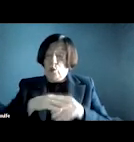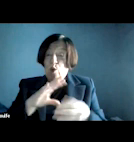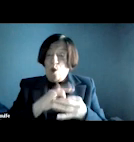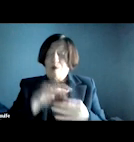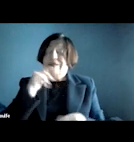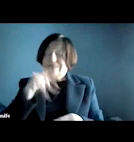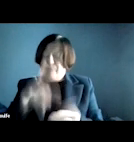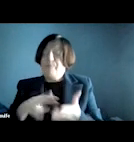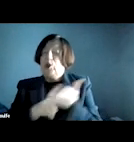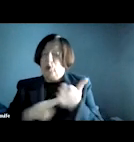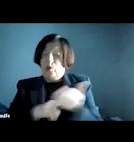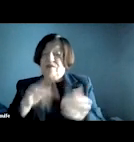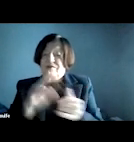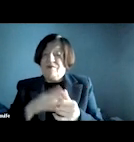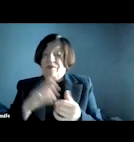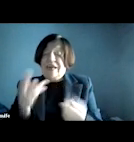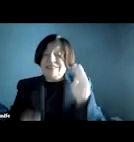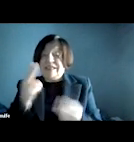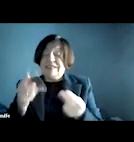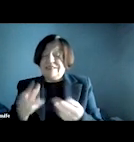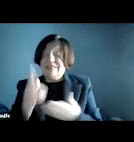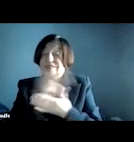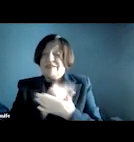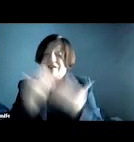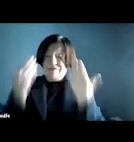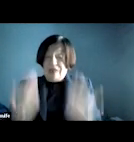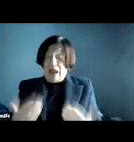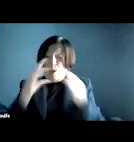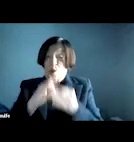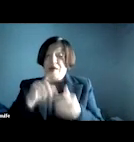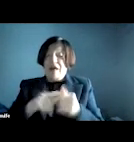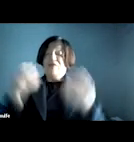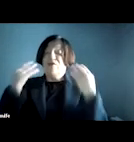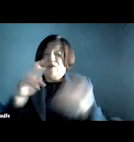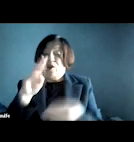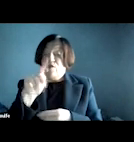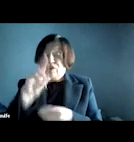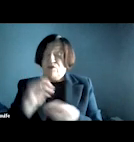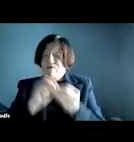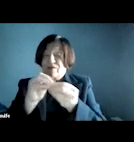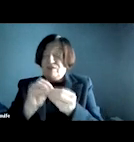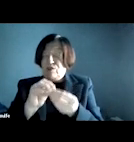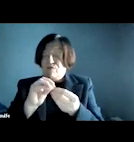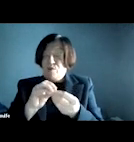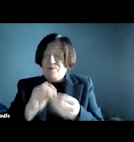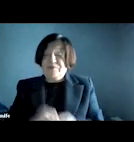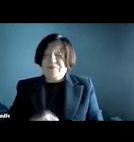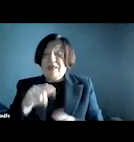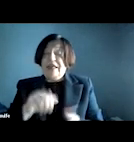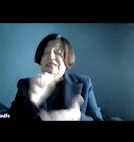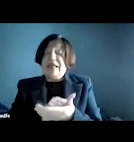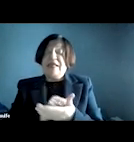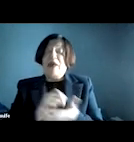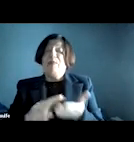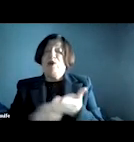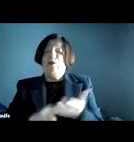that it can be used for assessing the design of existing dwellings and to inform retrofit and refurbishment. And this document can be